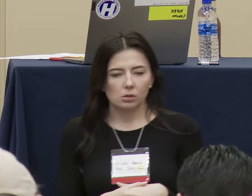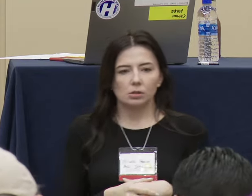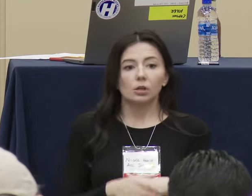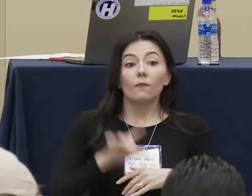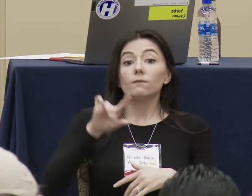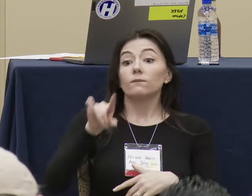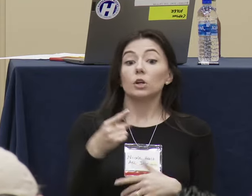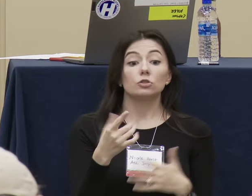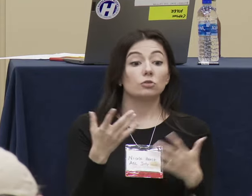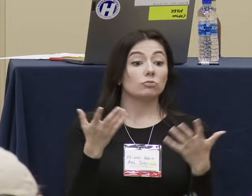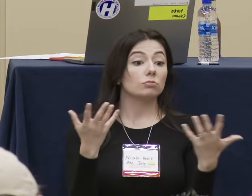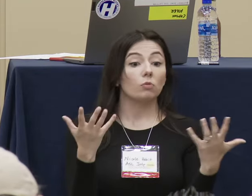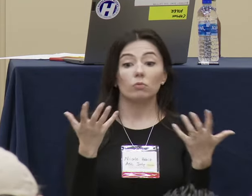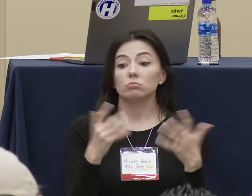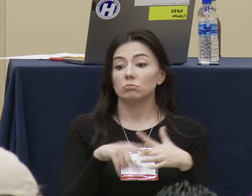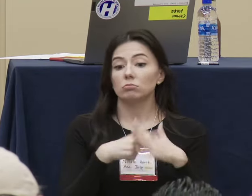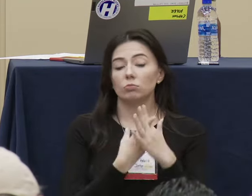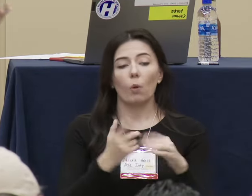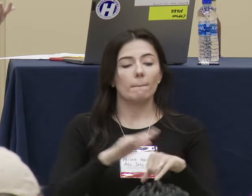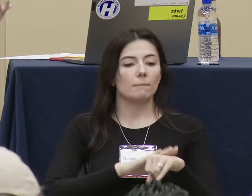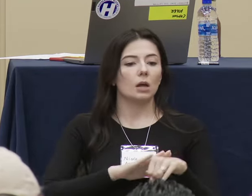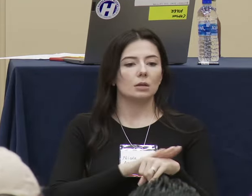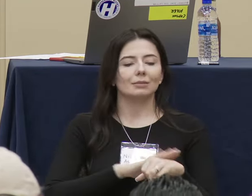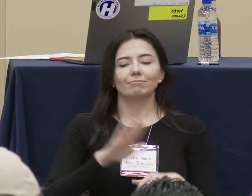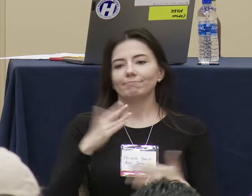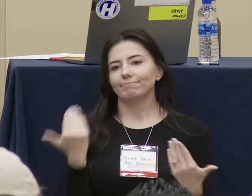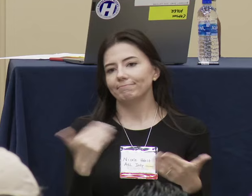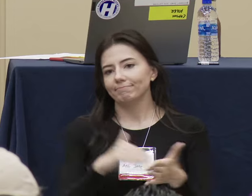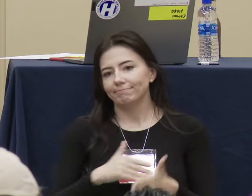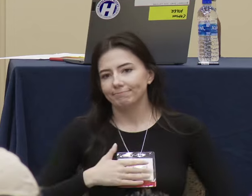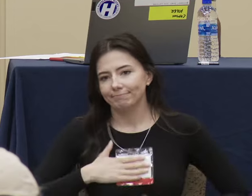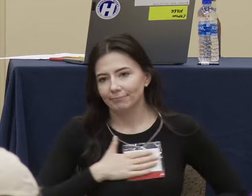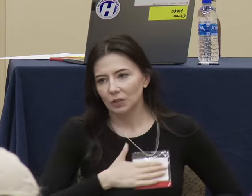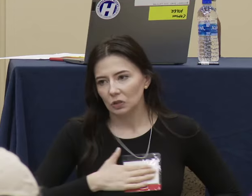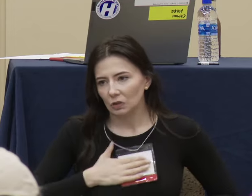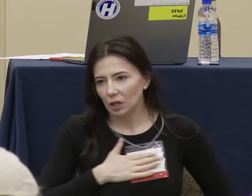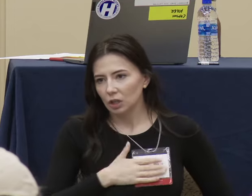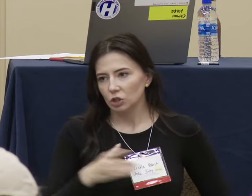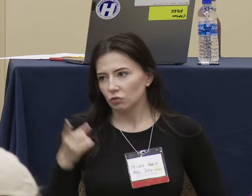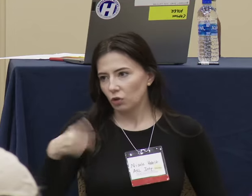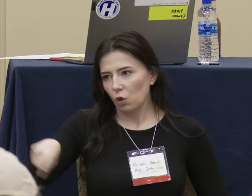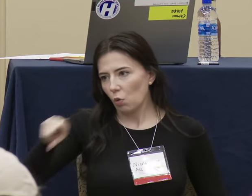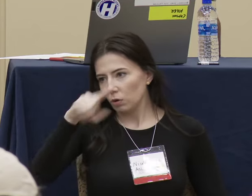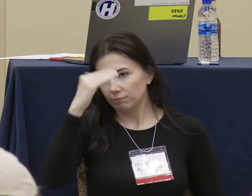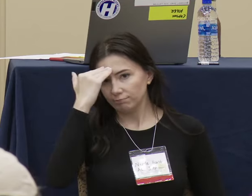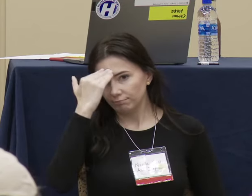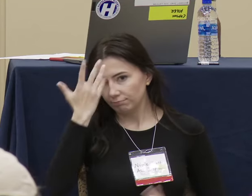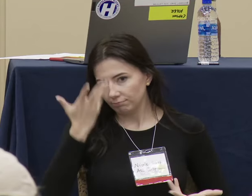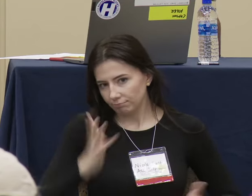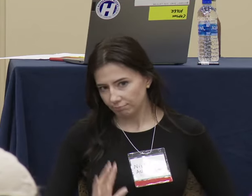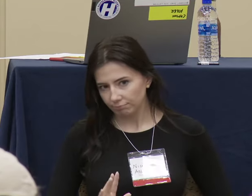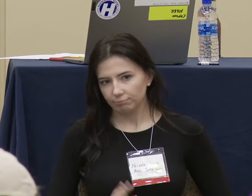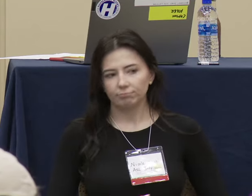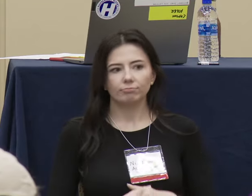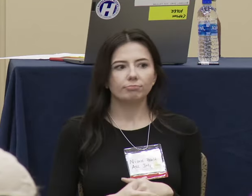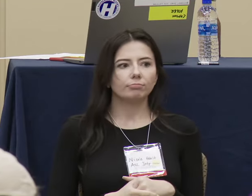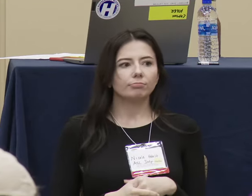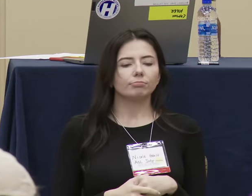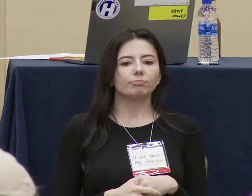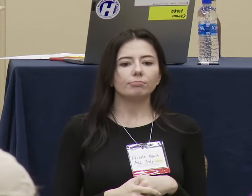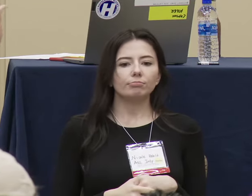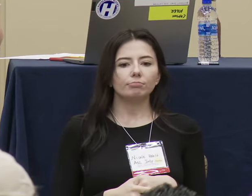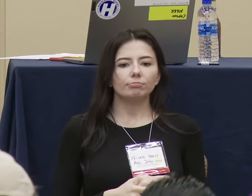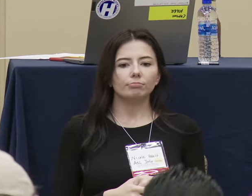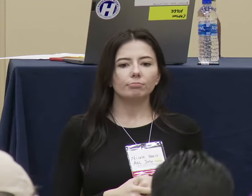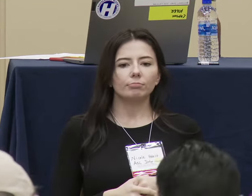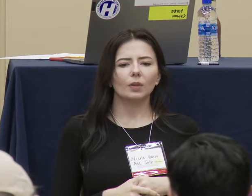start very basic. And again, apologies for those that this is familiar to. But there's various